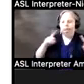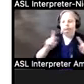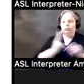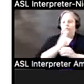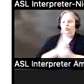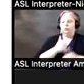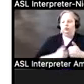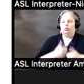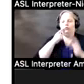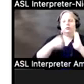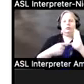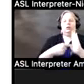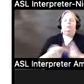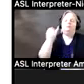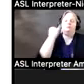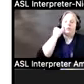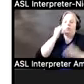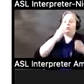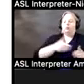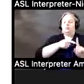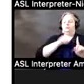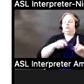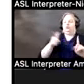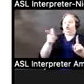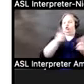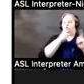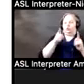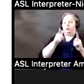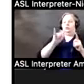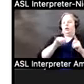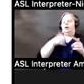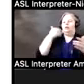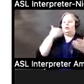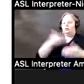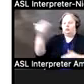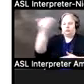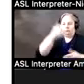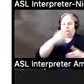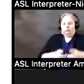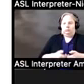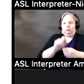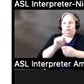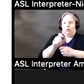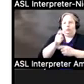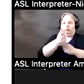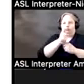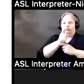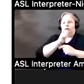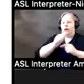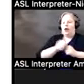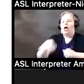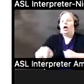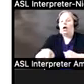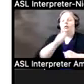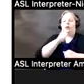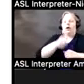So for example, if somebody needs to be able to access a control for shooting, that control should be placed right in front of them, not far away from them, because you